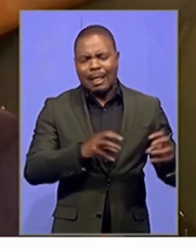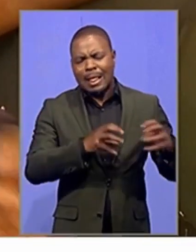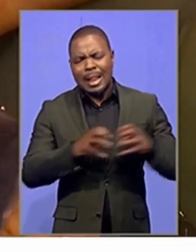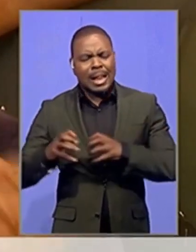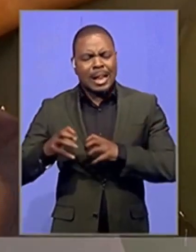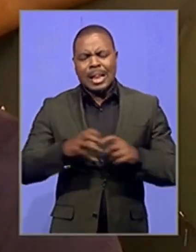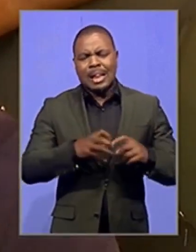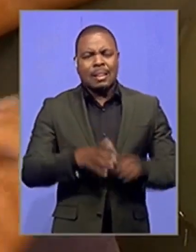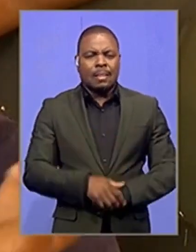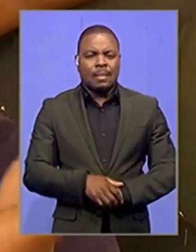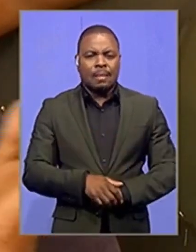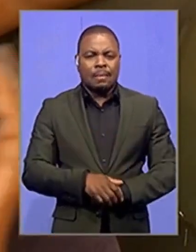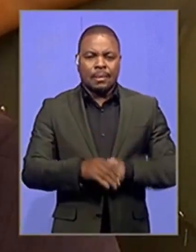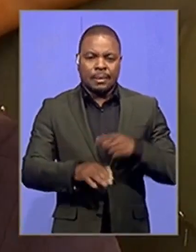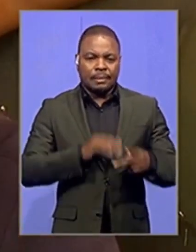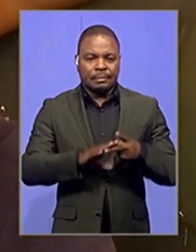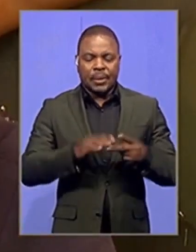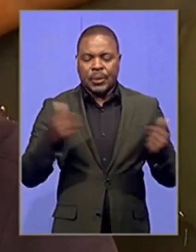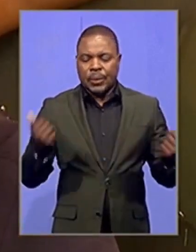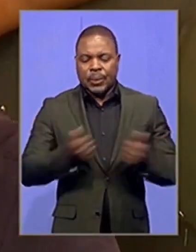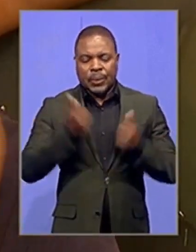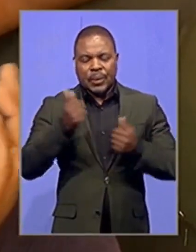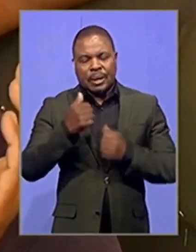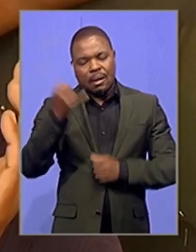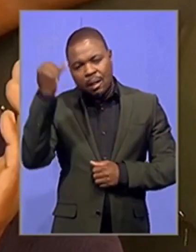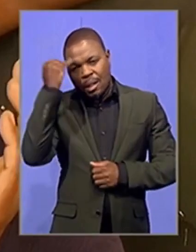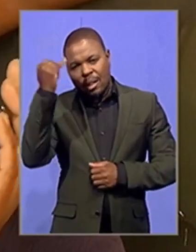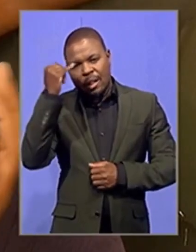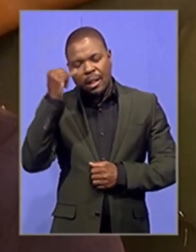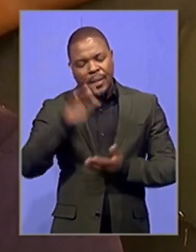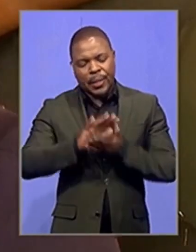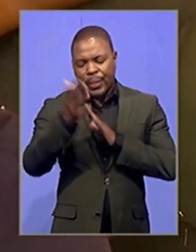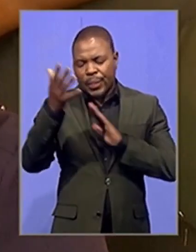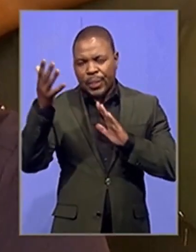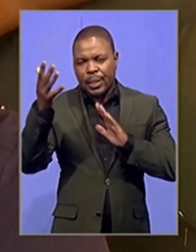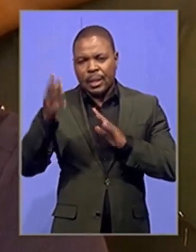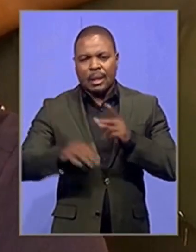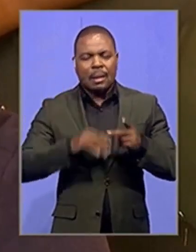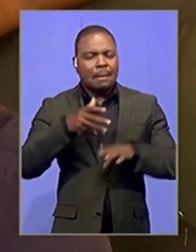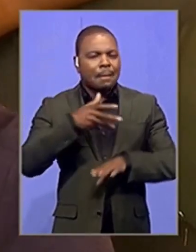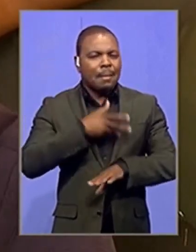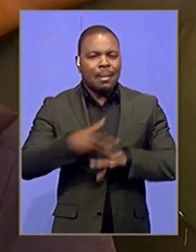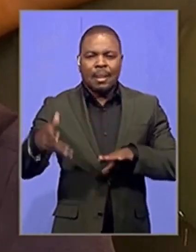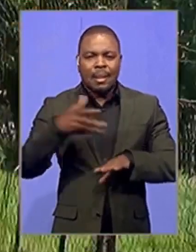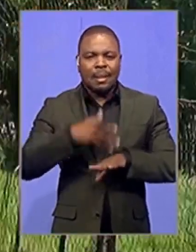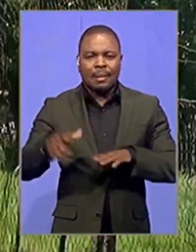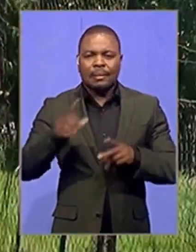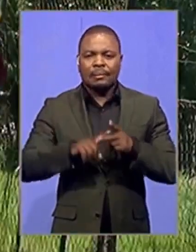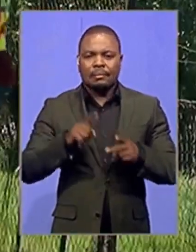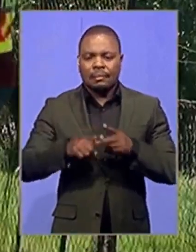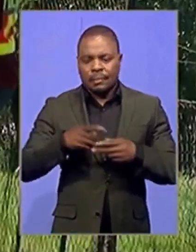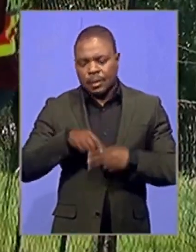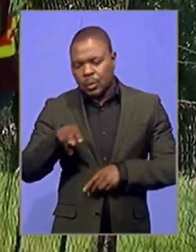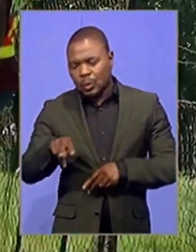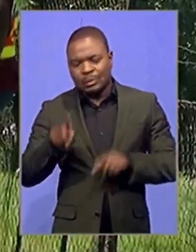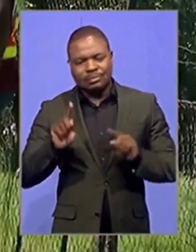fela. Di se di mo jele lehloo enana e le madi fela, a sa bonagale le